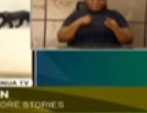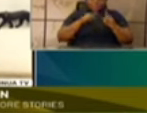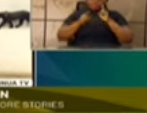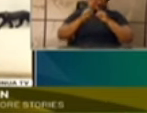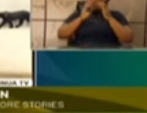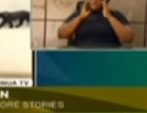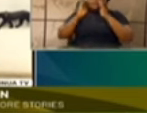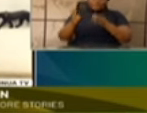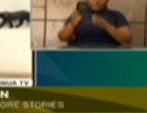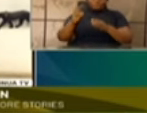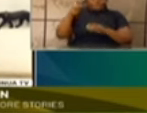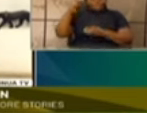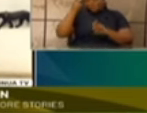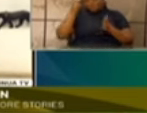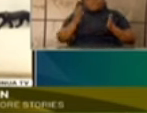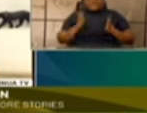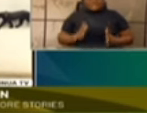I don't want to hear one